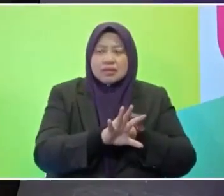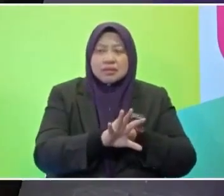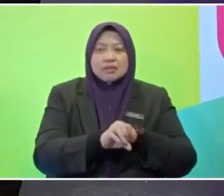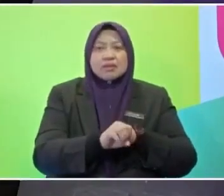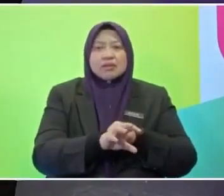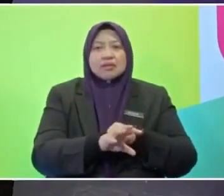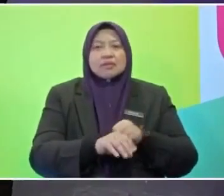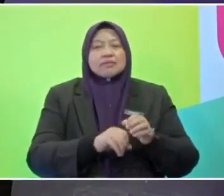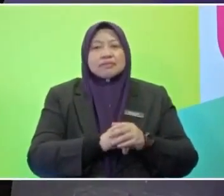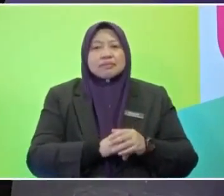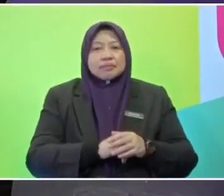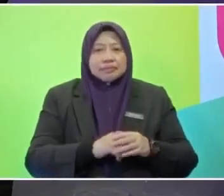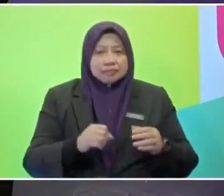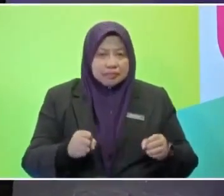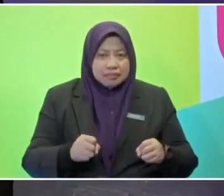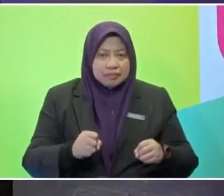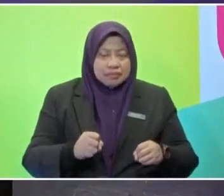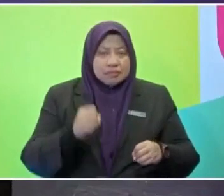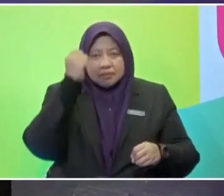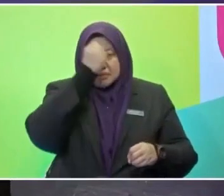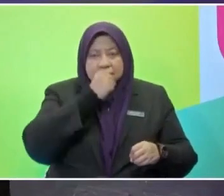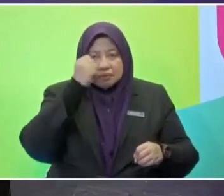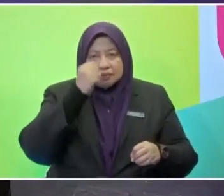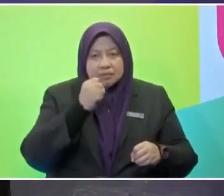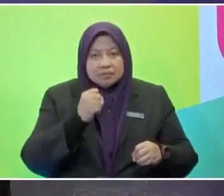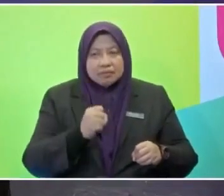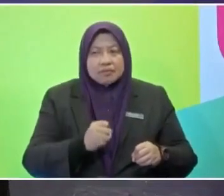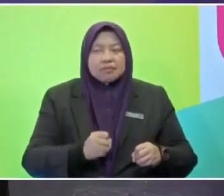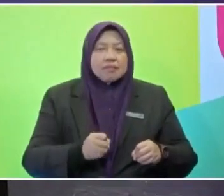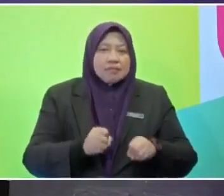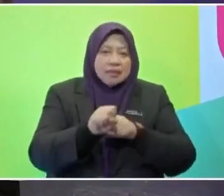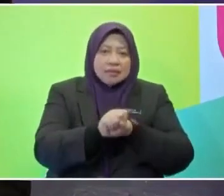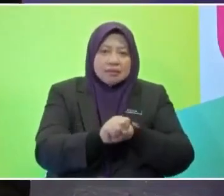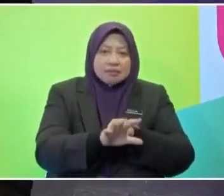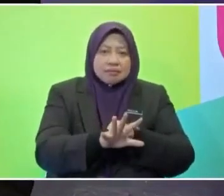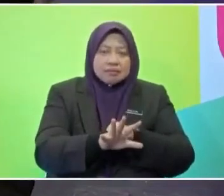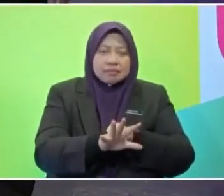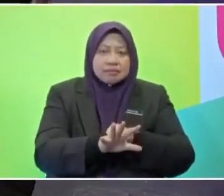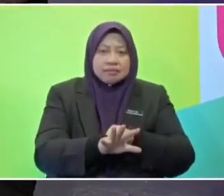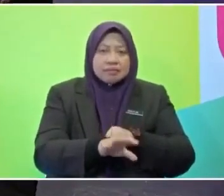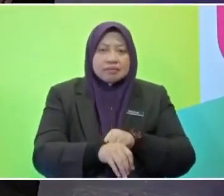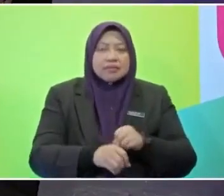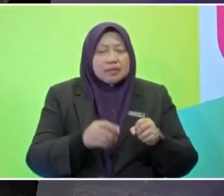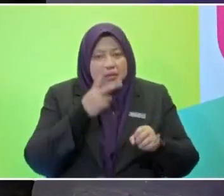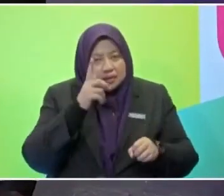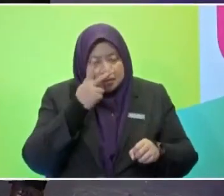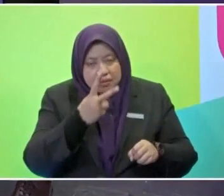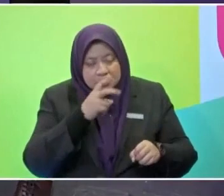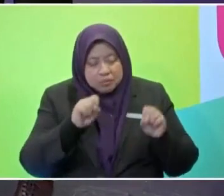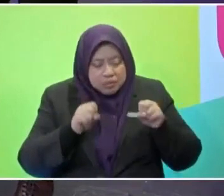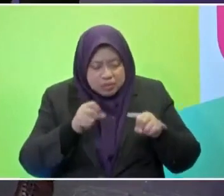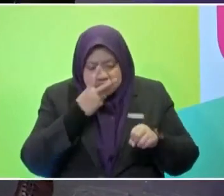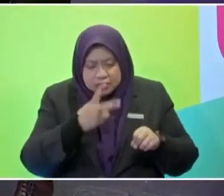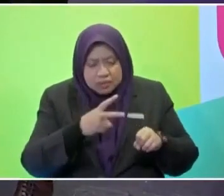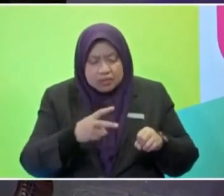Okay. So, Shafika? Yes, let me do the honor of shining through this. Okay, let's see if you can see anything on top